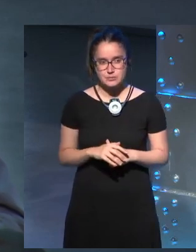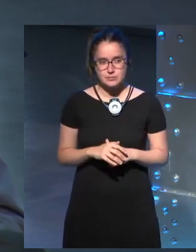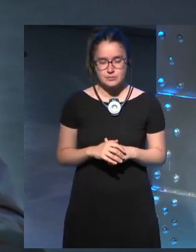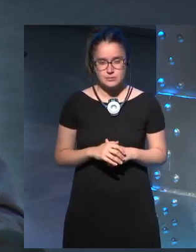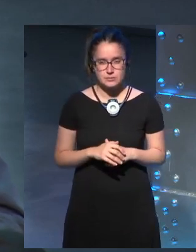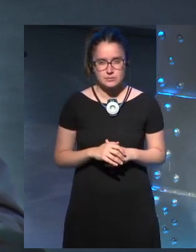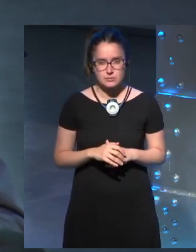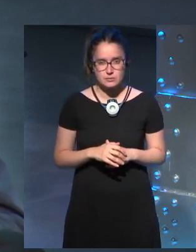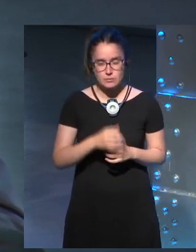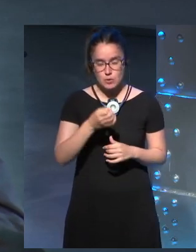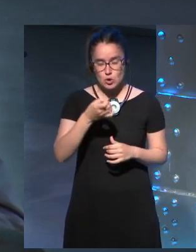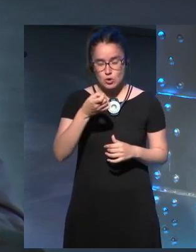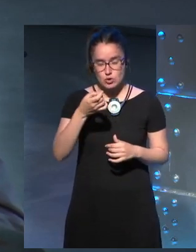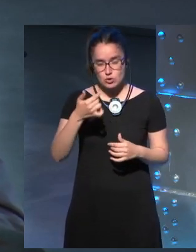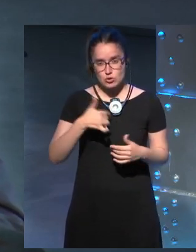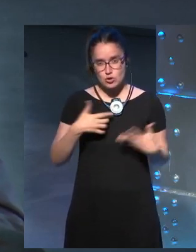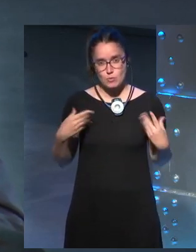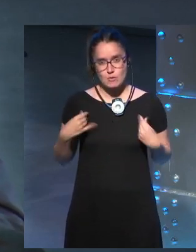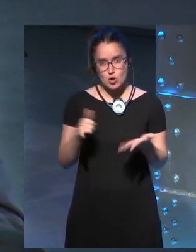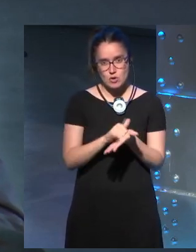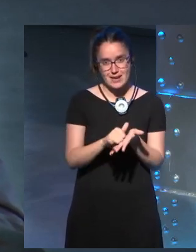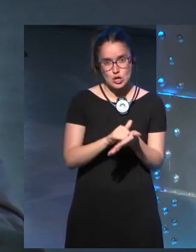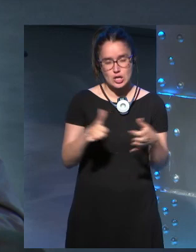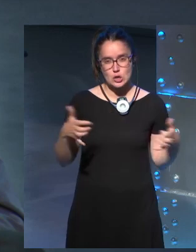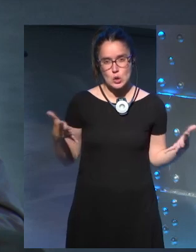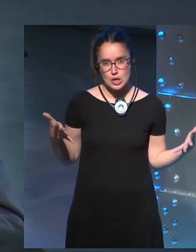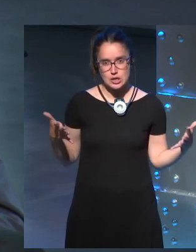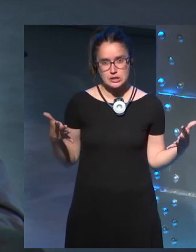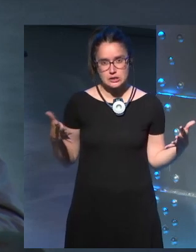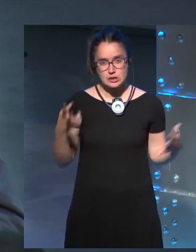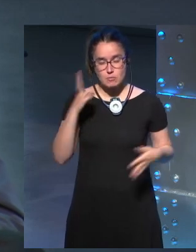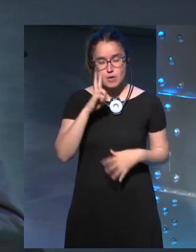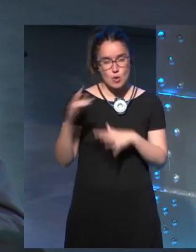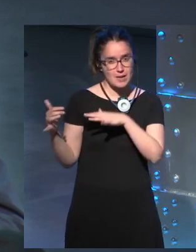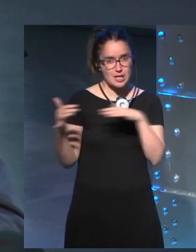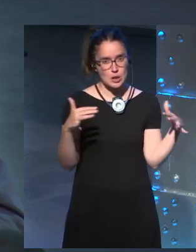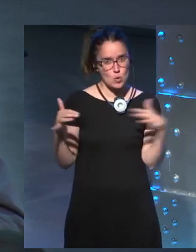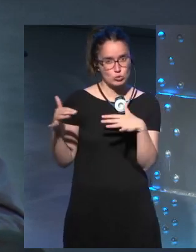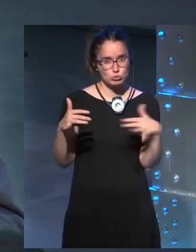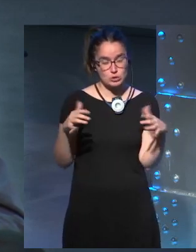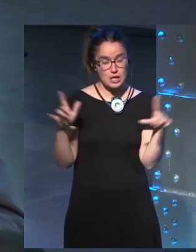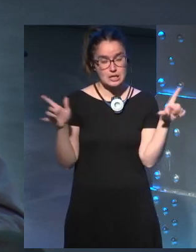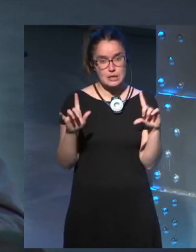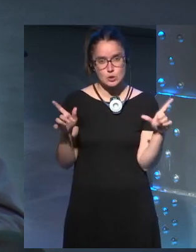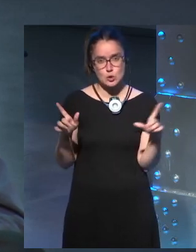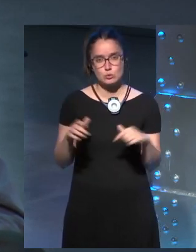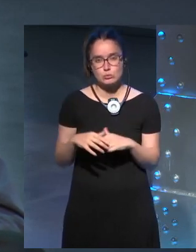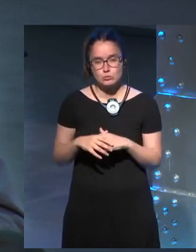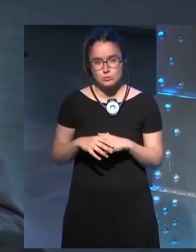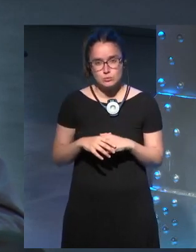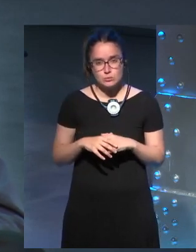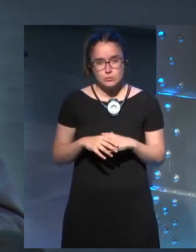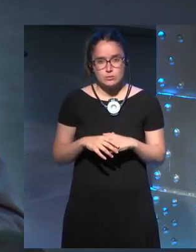I live in New York, so I watch games on television, and I watch games at